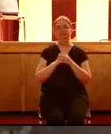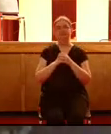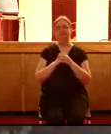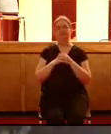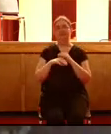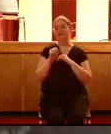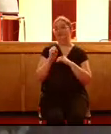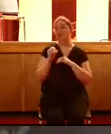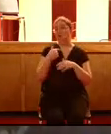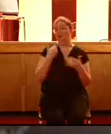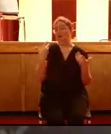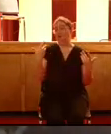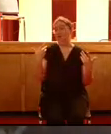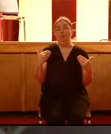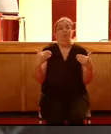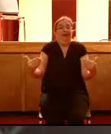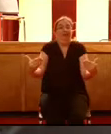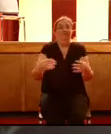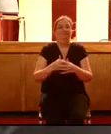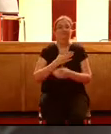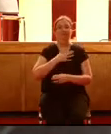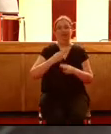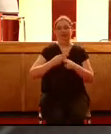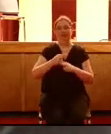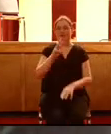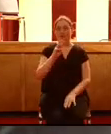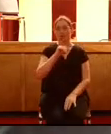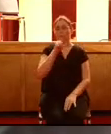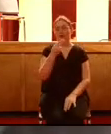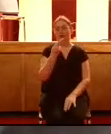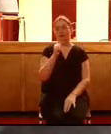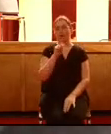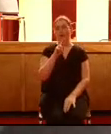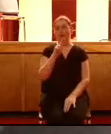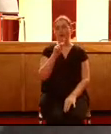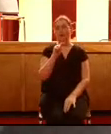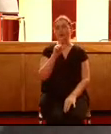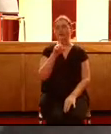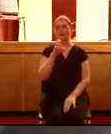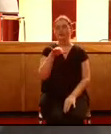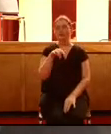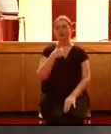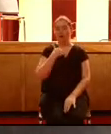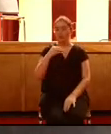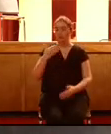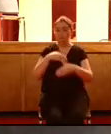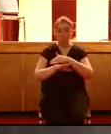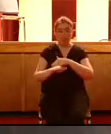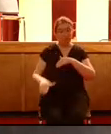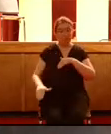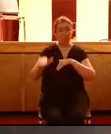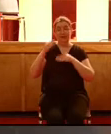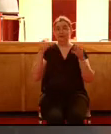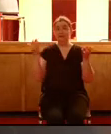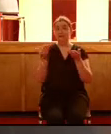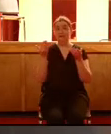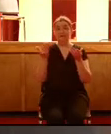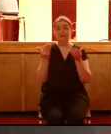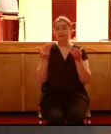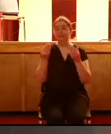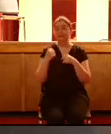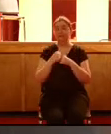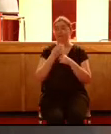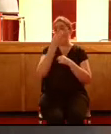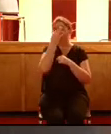it. My name is Will Hartley, born and raised here in Bradford County, actually a couple streets over. Come from a long line